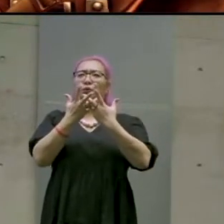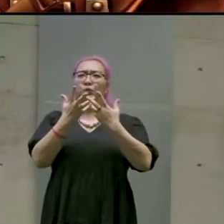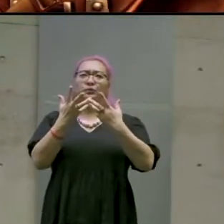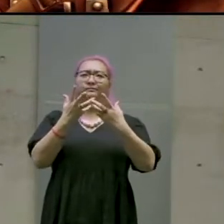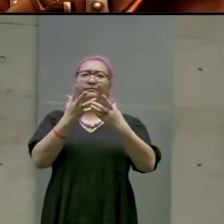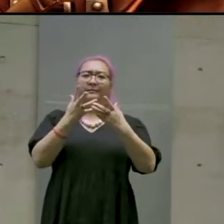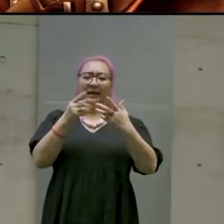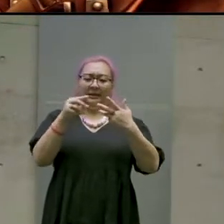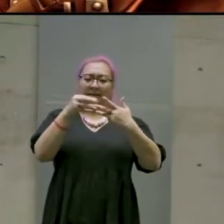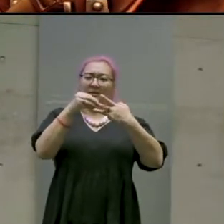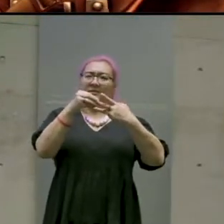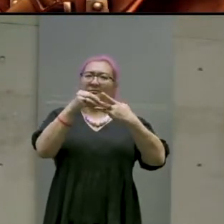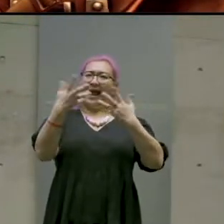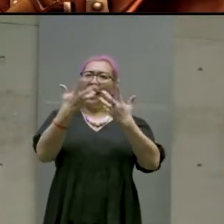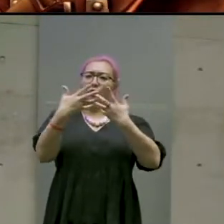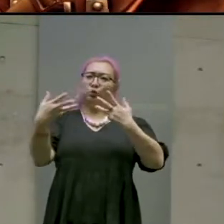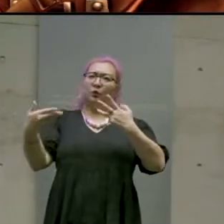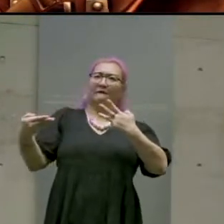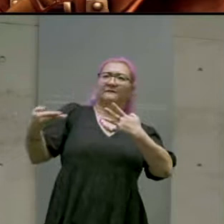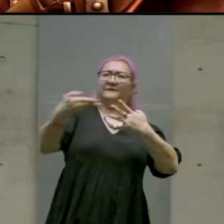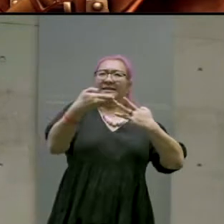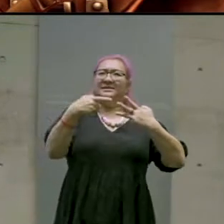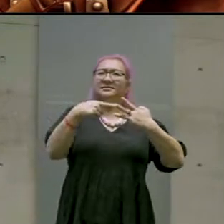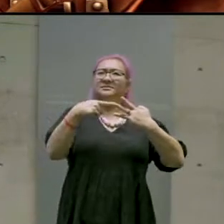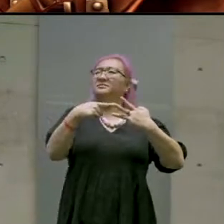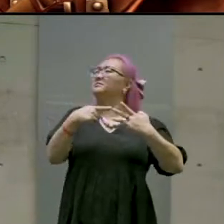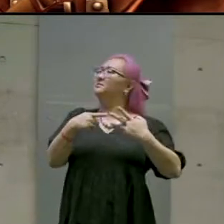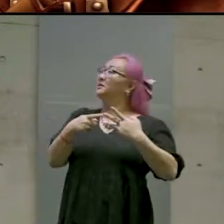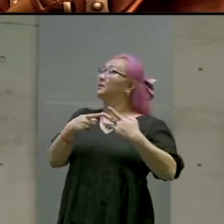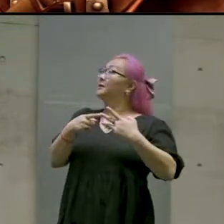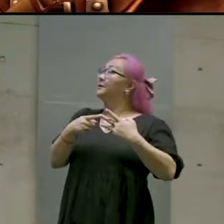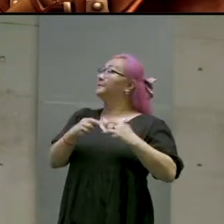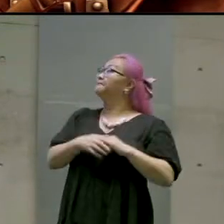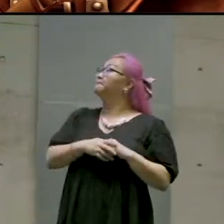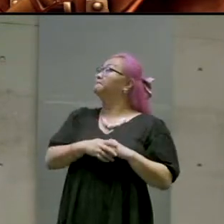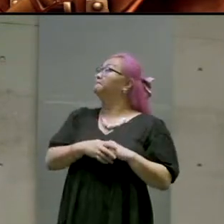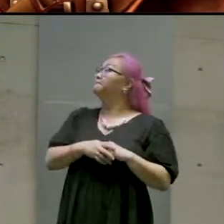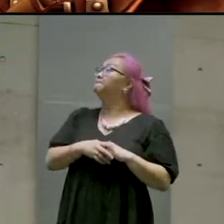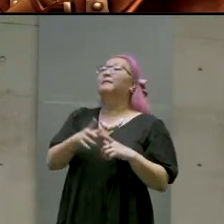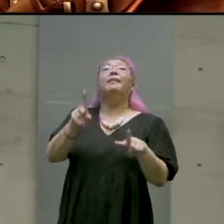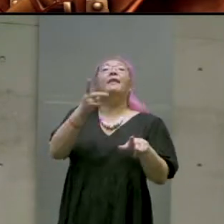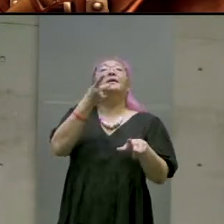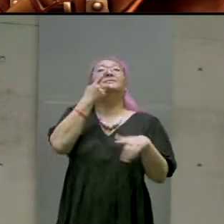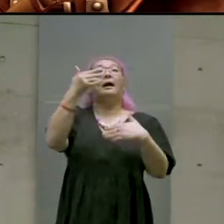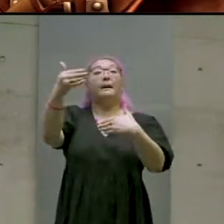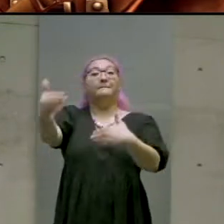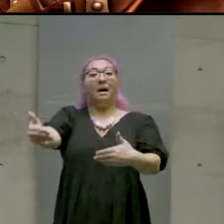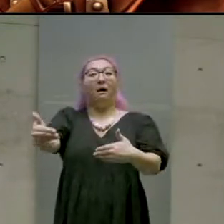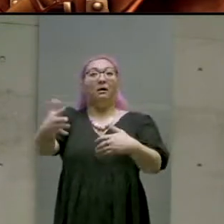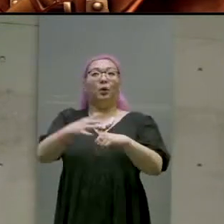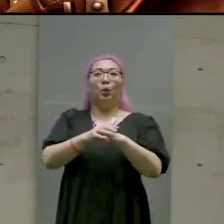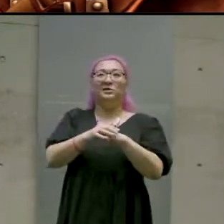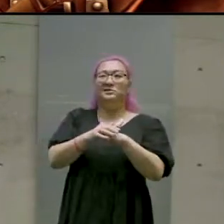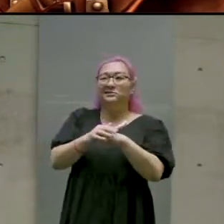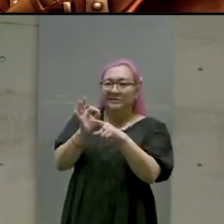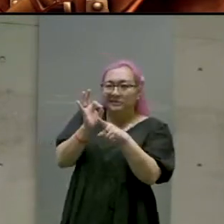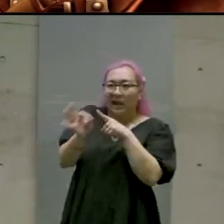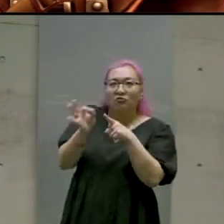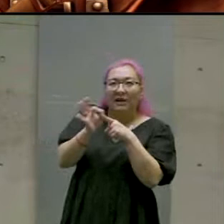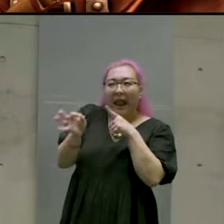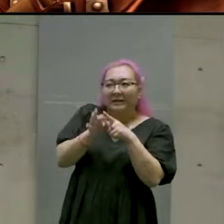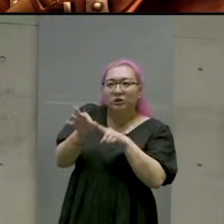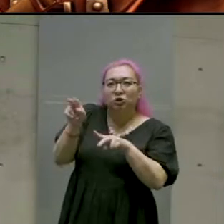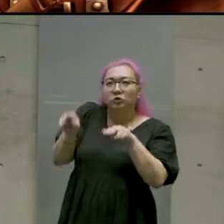where I want to focus. So the second part of that was the interrogation scene that we settled on, where the player had to